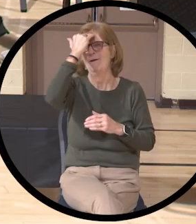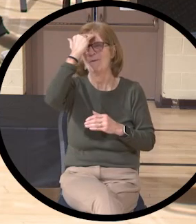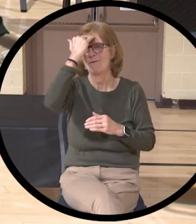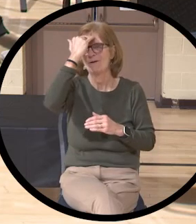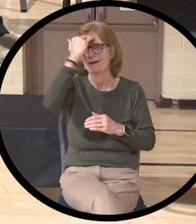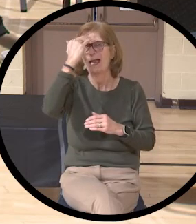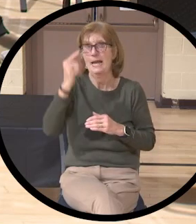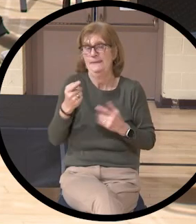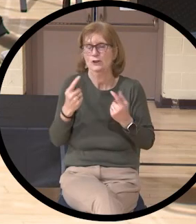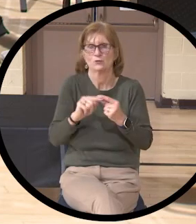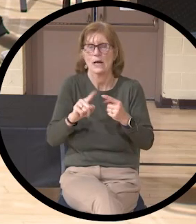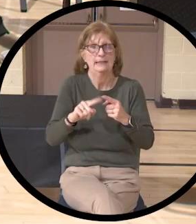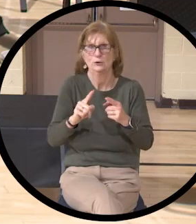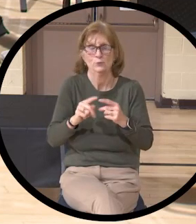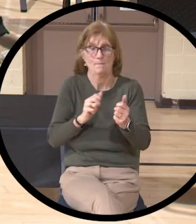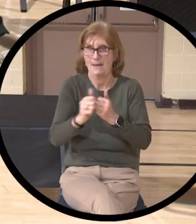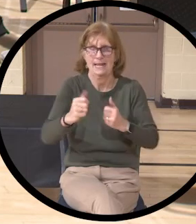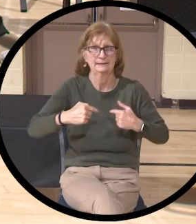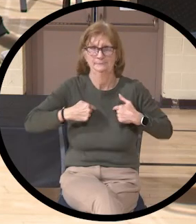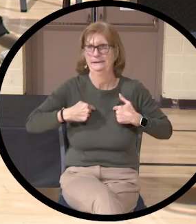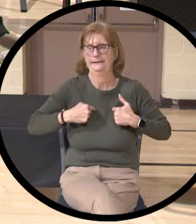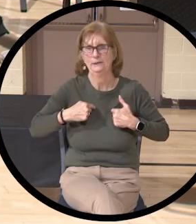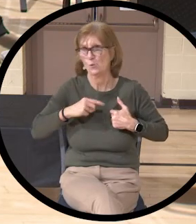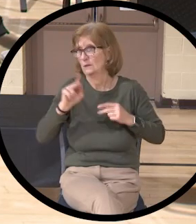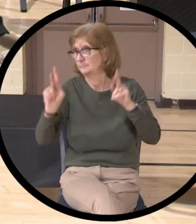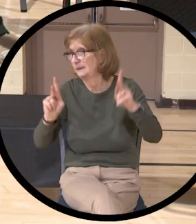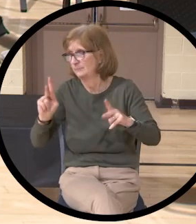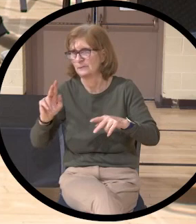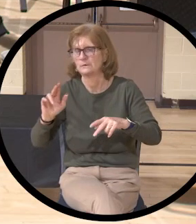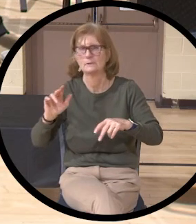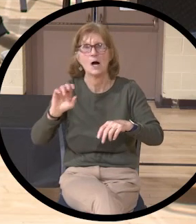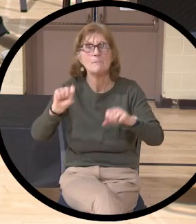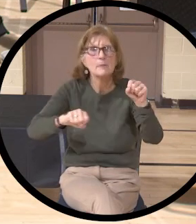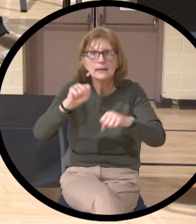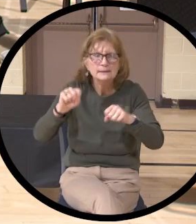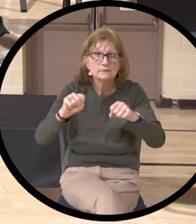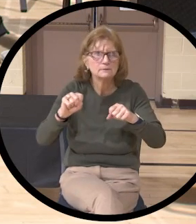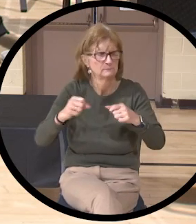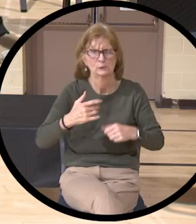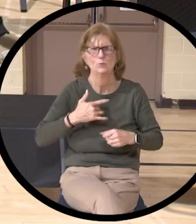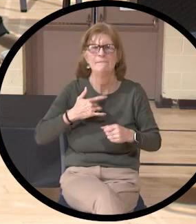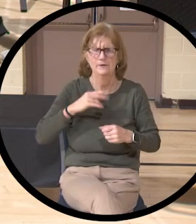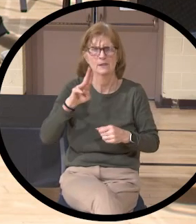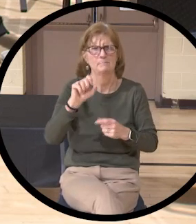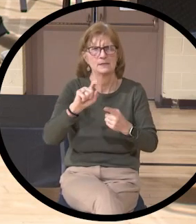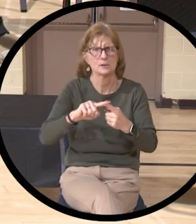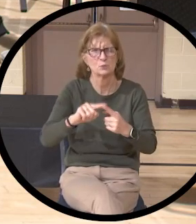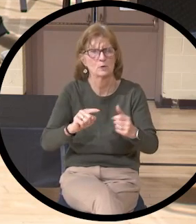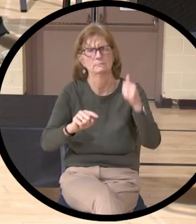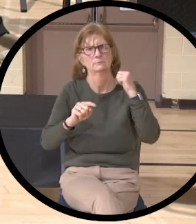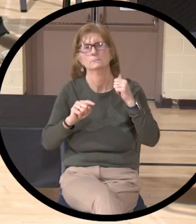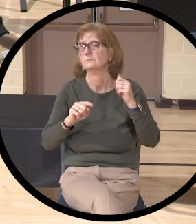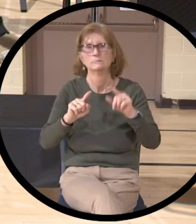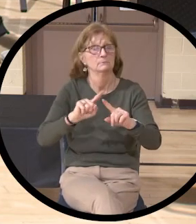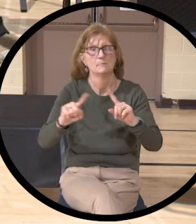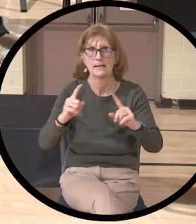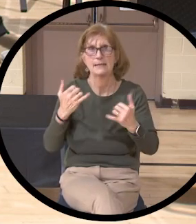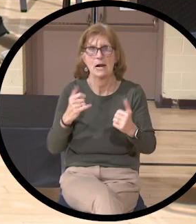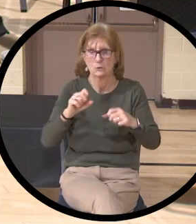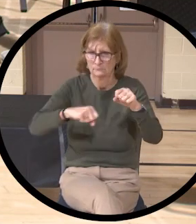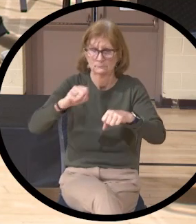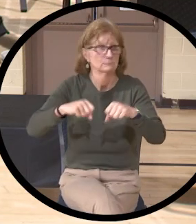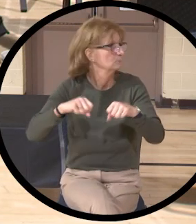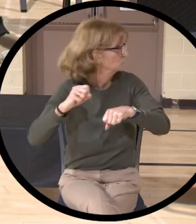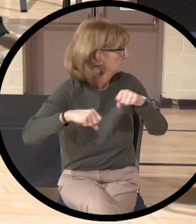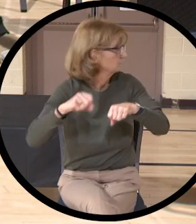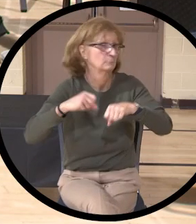I imagine that that's what every cyclist feels right now when they try to bike Stanton, and it's not just a temporary situation due